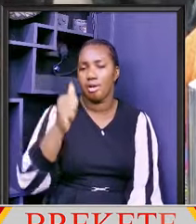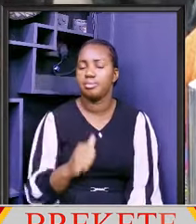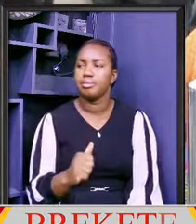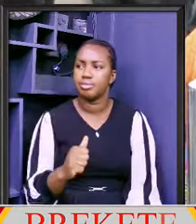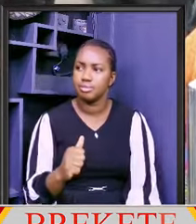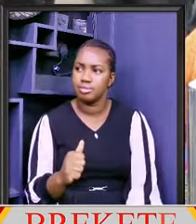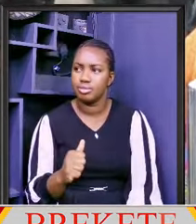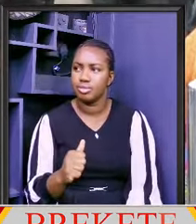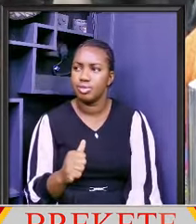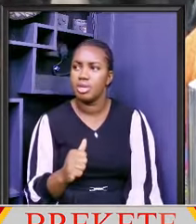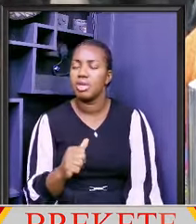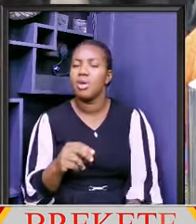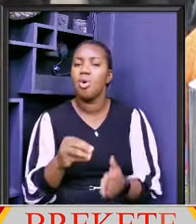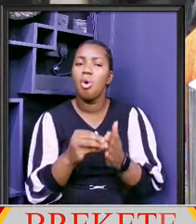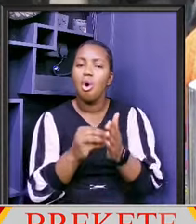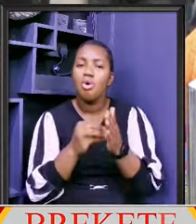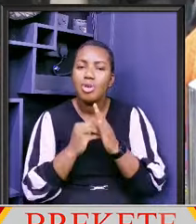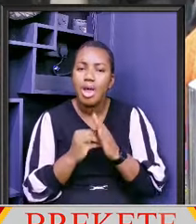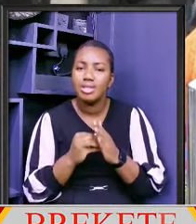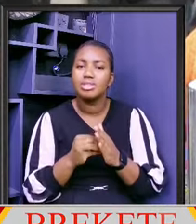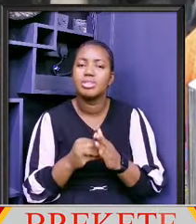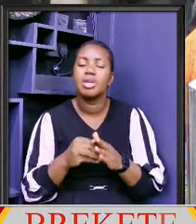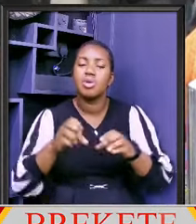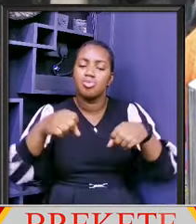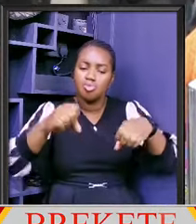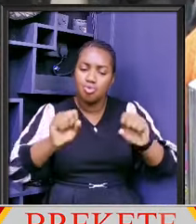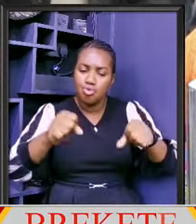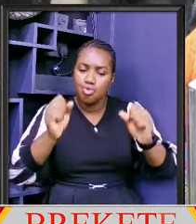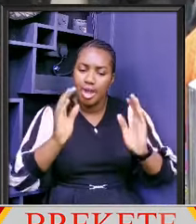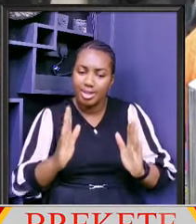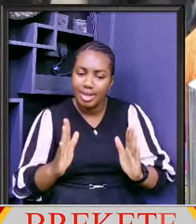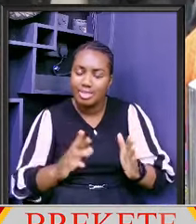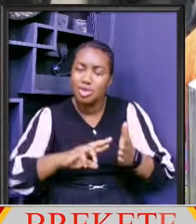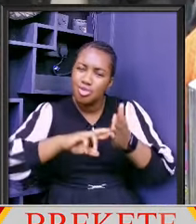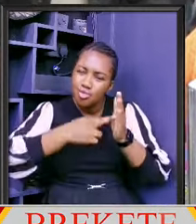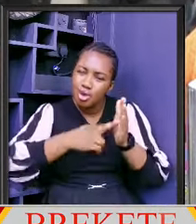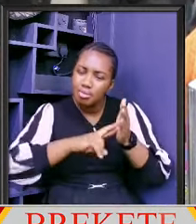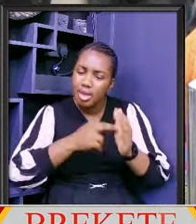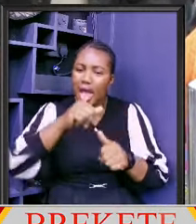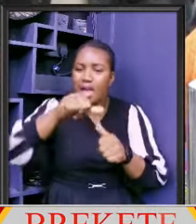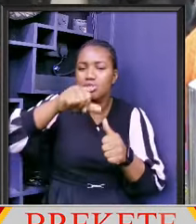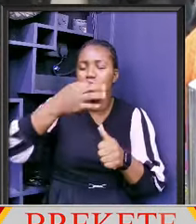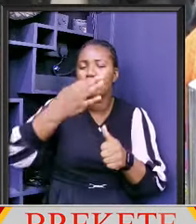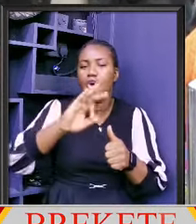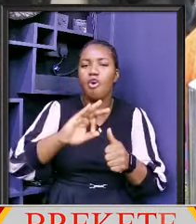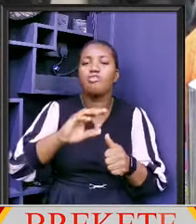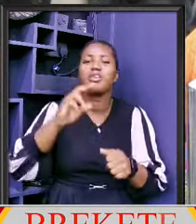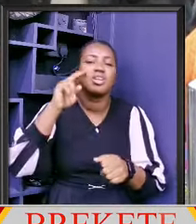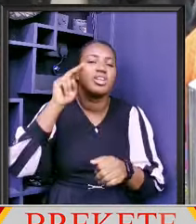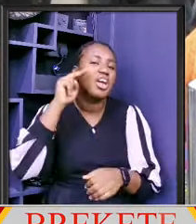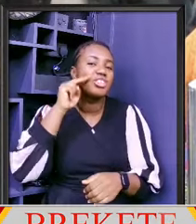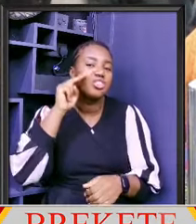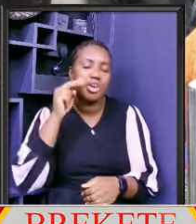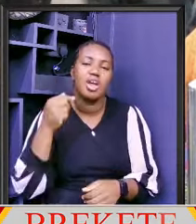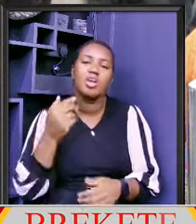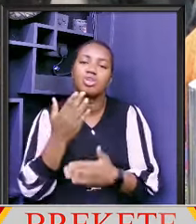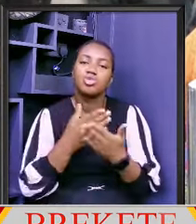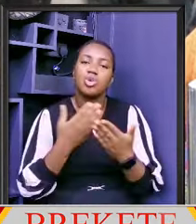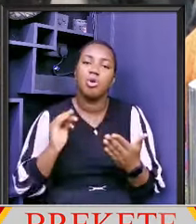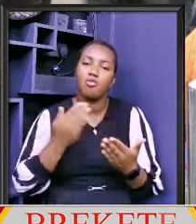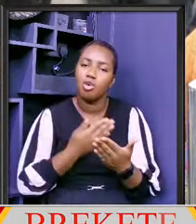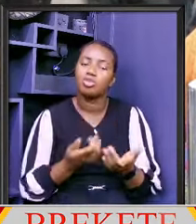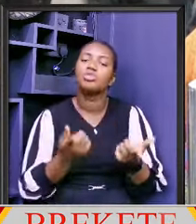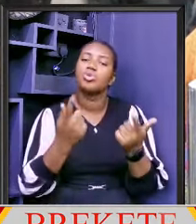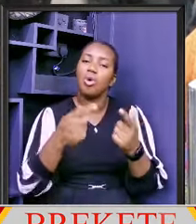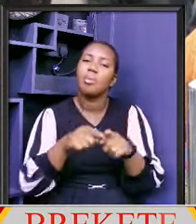Motorcycle Owners, Riders, Repairs Association of Nigeria. Wow. So some of us came as owners. We buy and give the